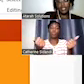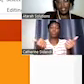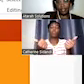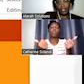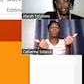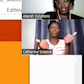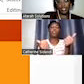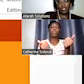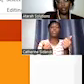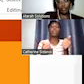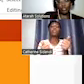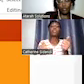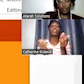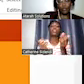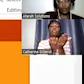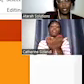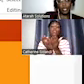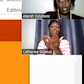Solution